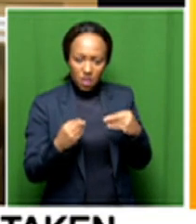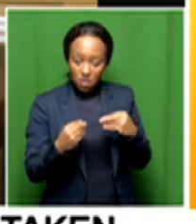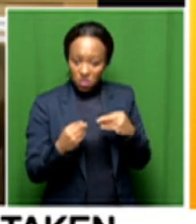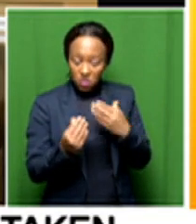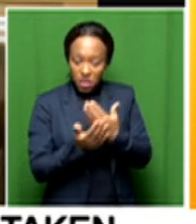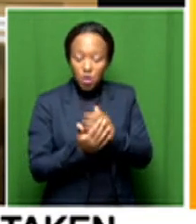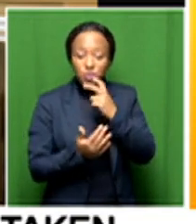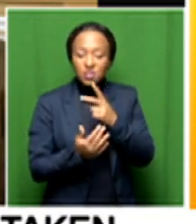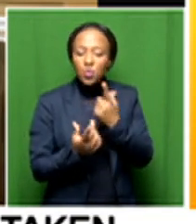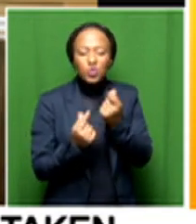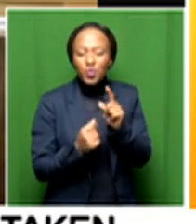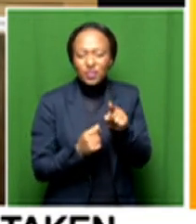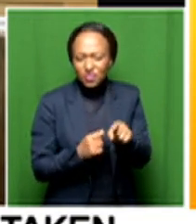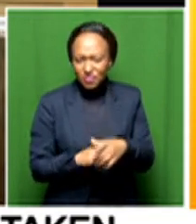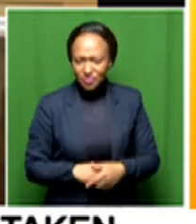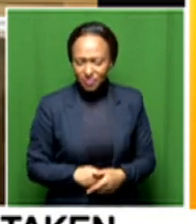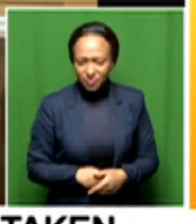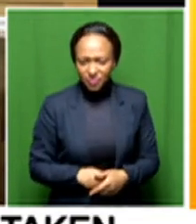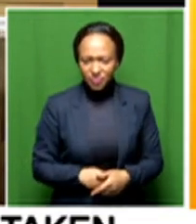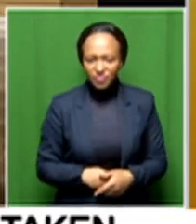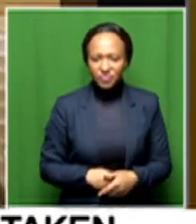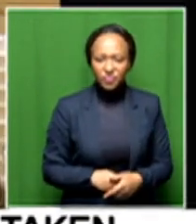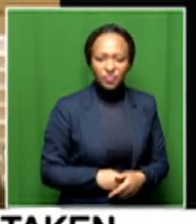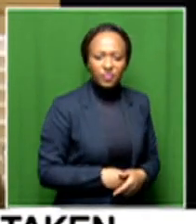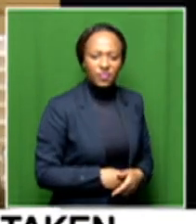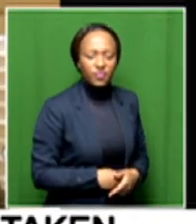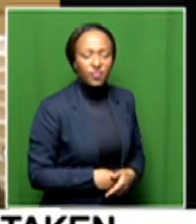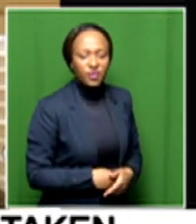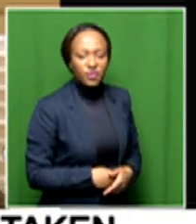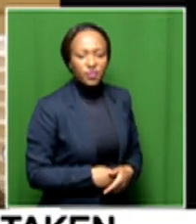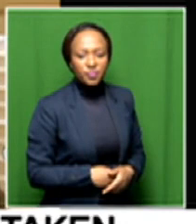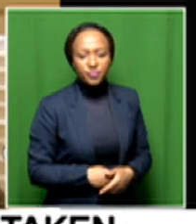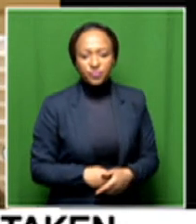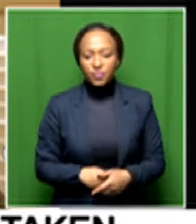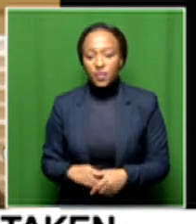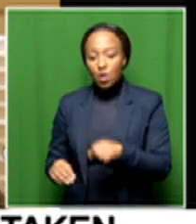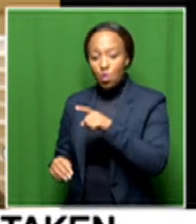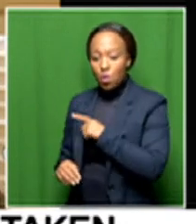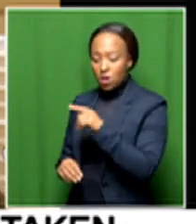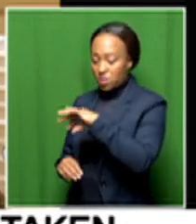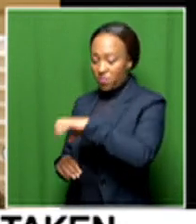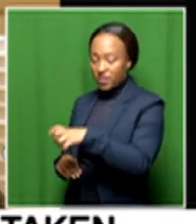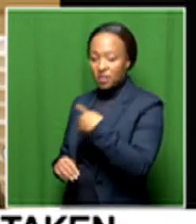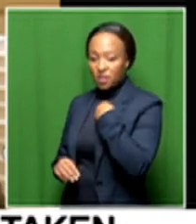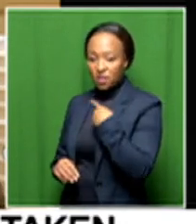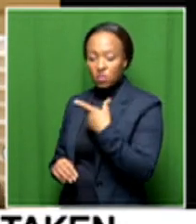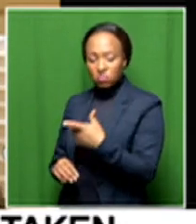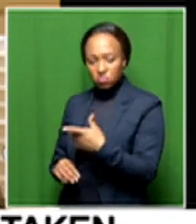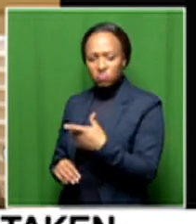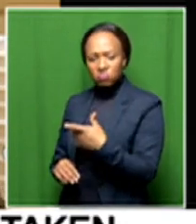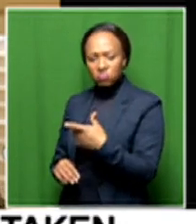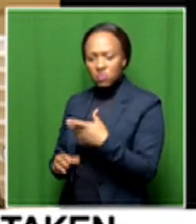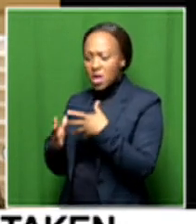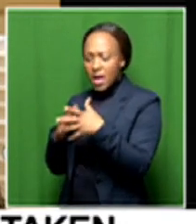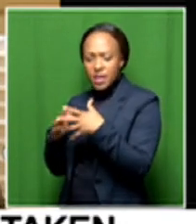this? Yeah, we've been emphatic as a provincial government, I think recently, into that. We've been emphatic that